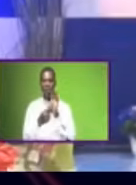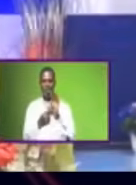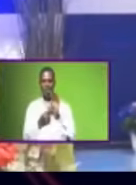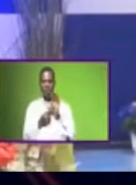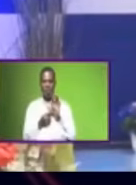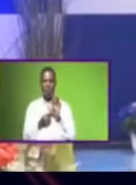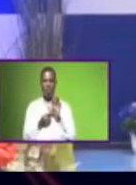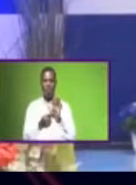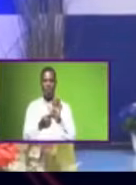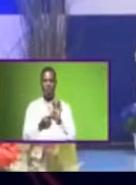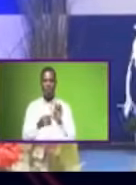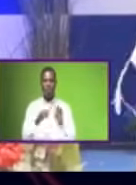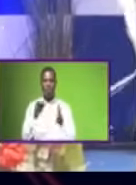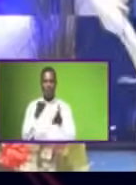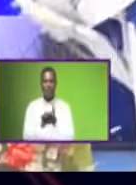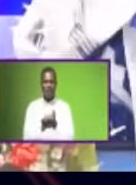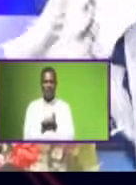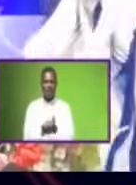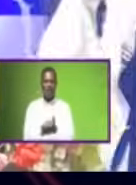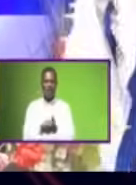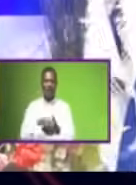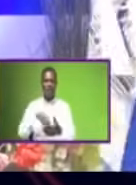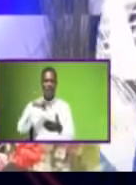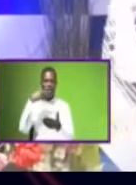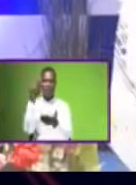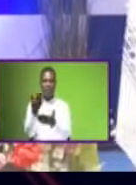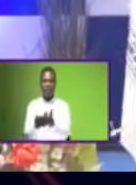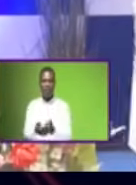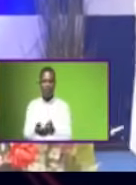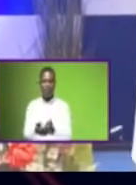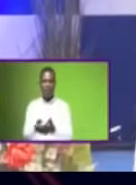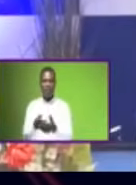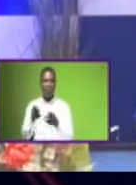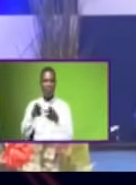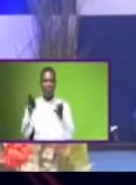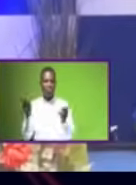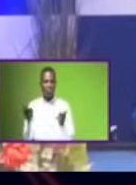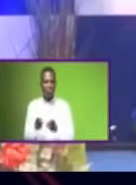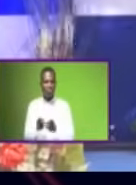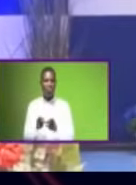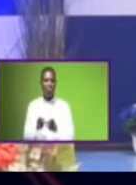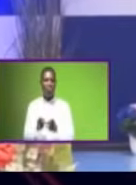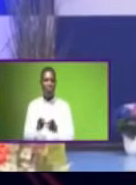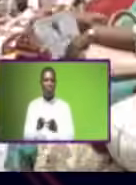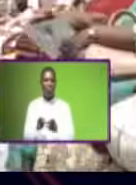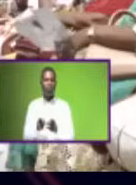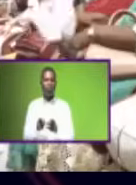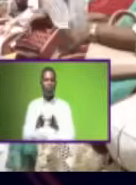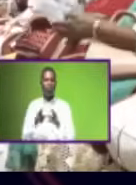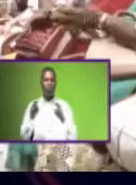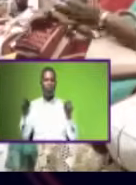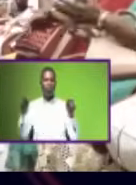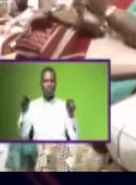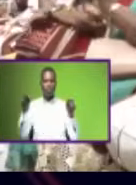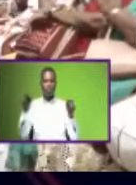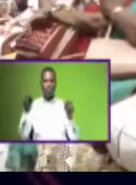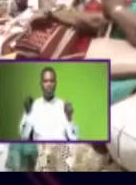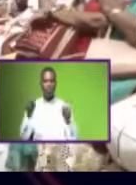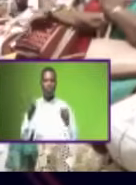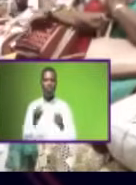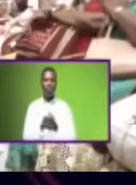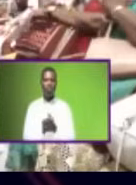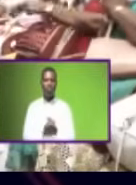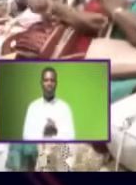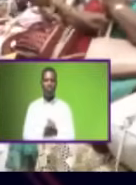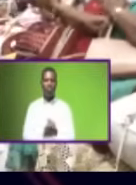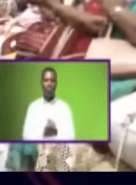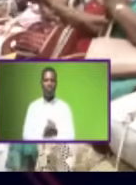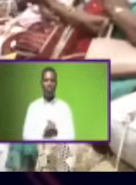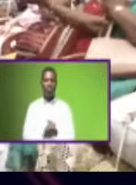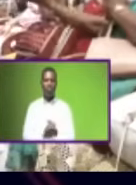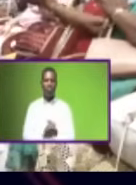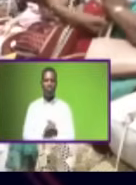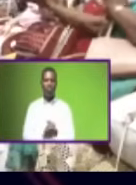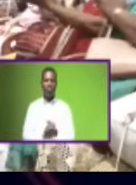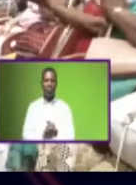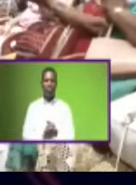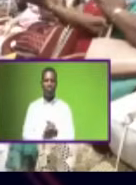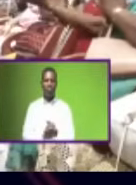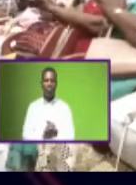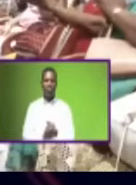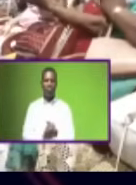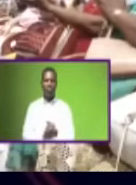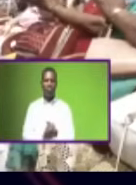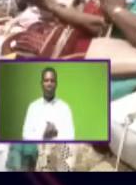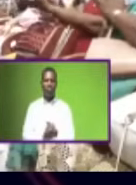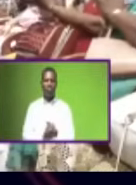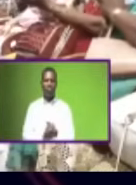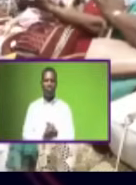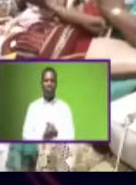emfenchrese ho na eda. That is why, from time immemorial up to now, there isn't